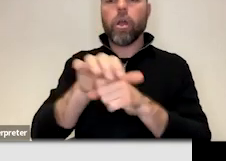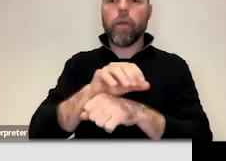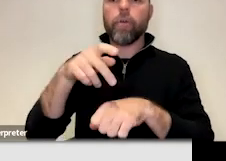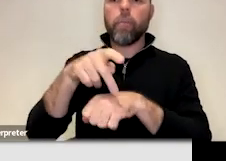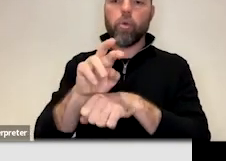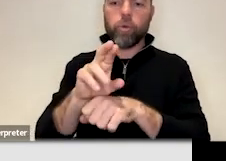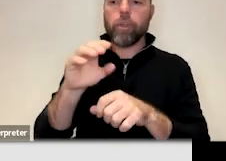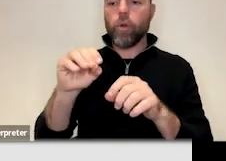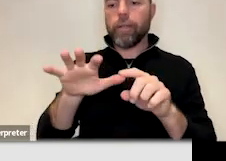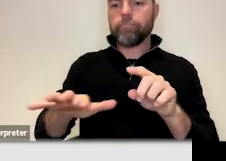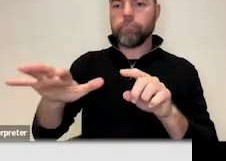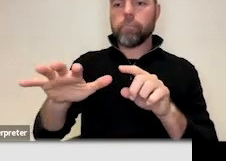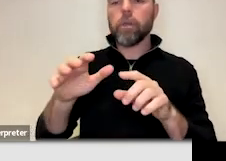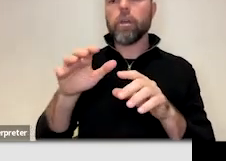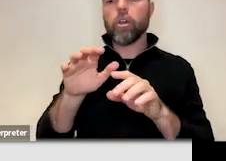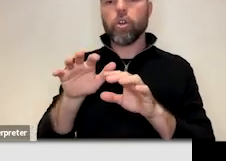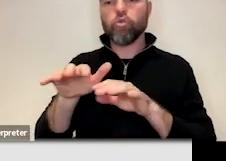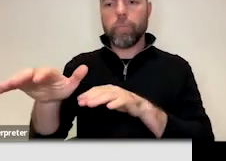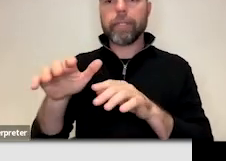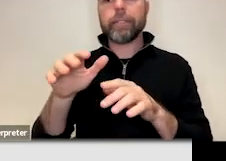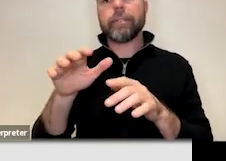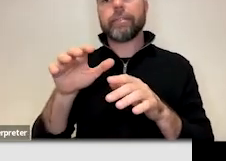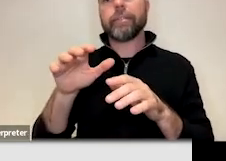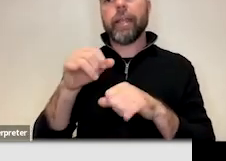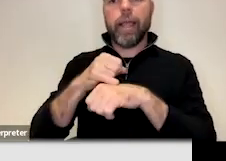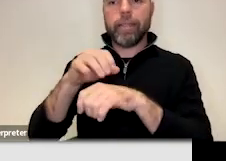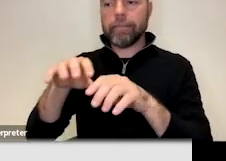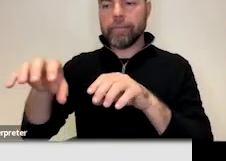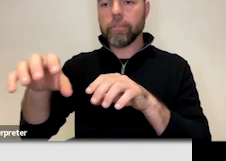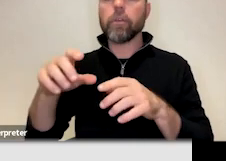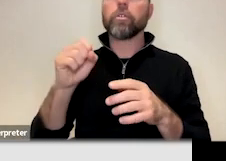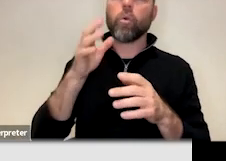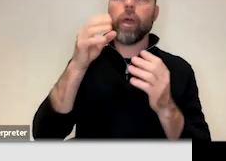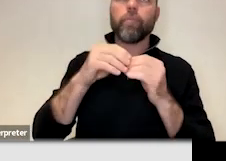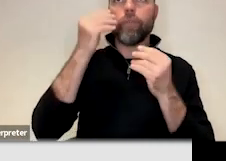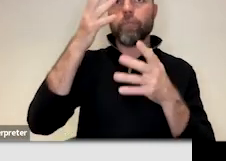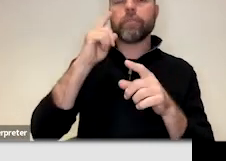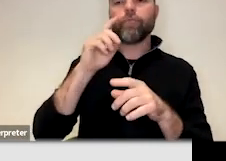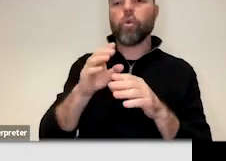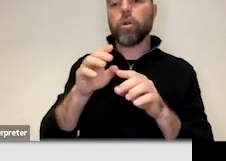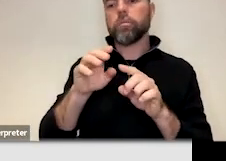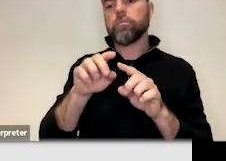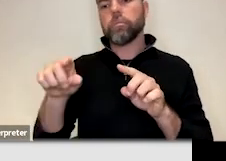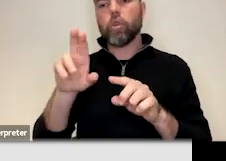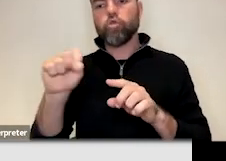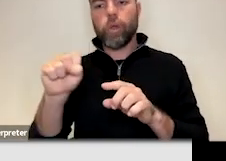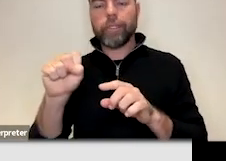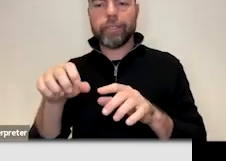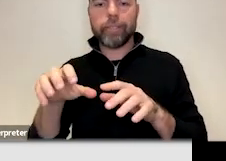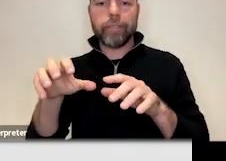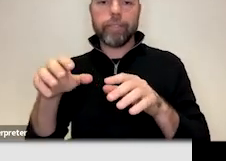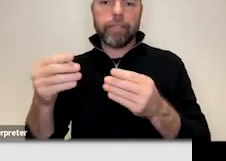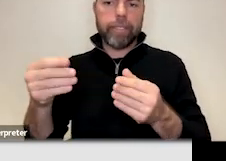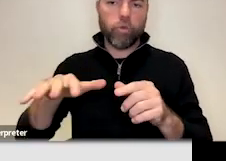the Caribbean. So we'll have information for more US overseas territories. The portal has over